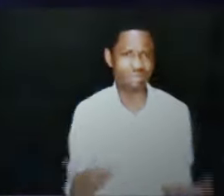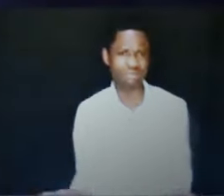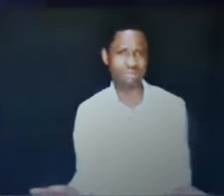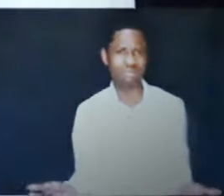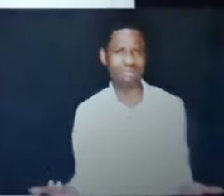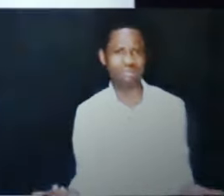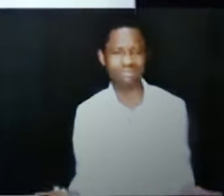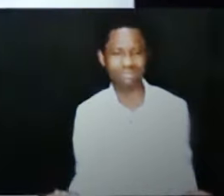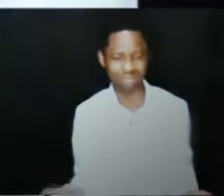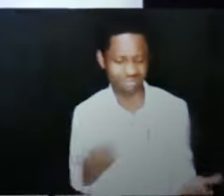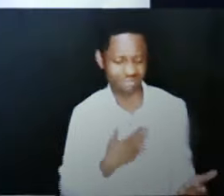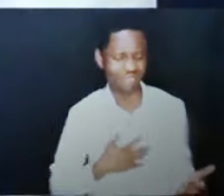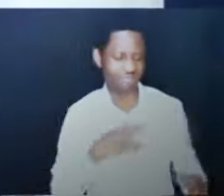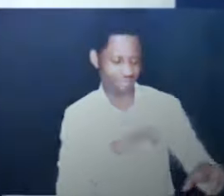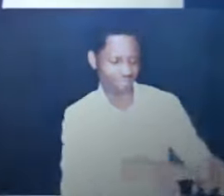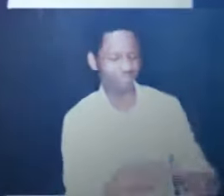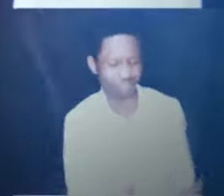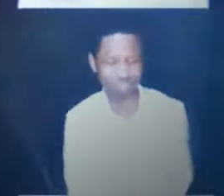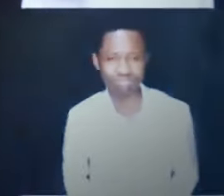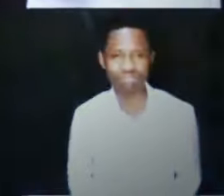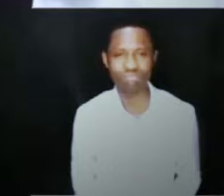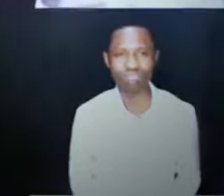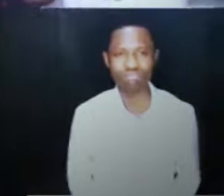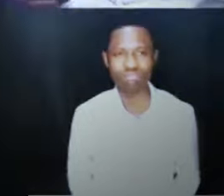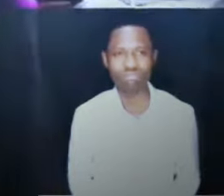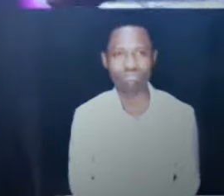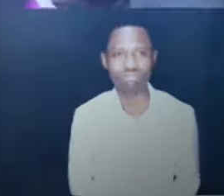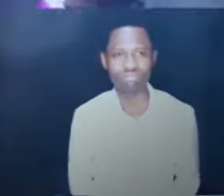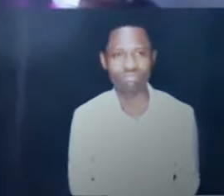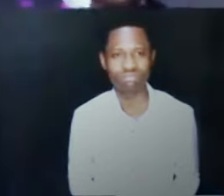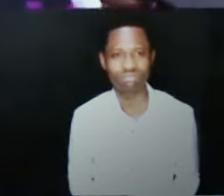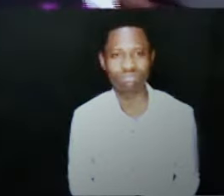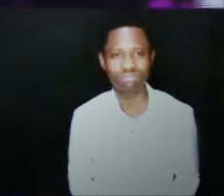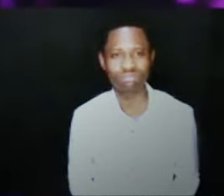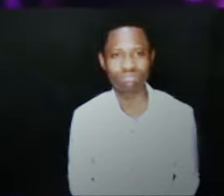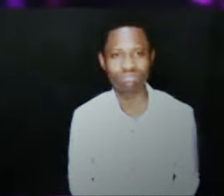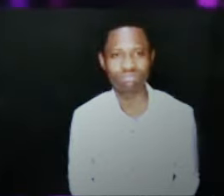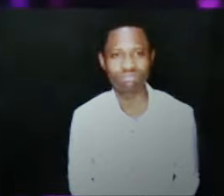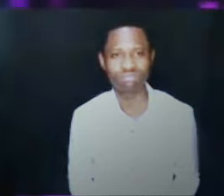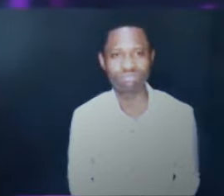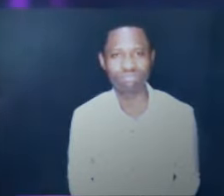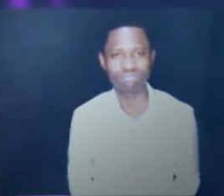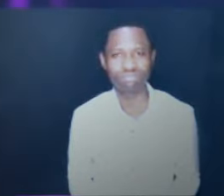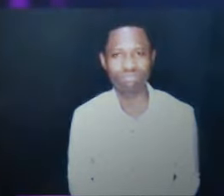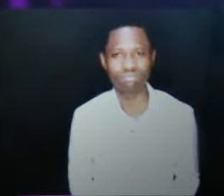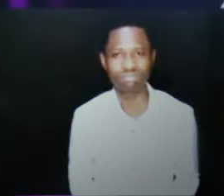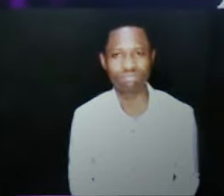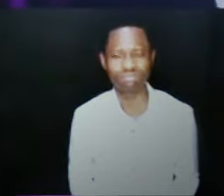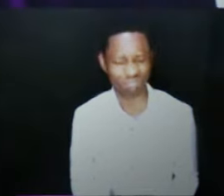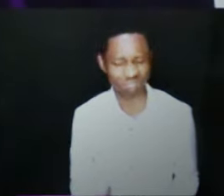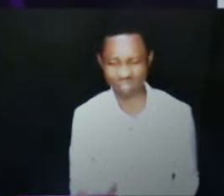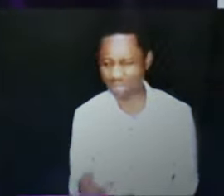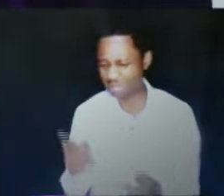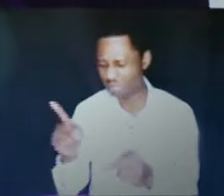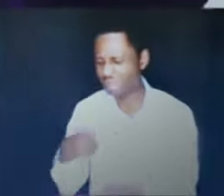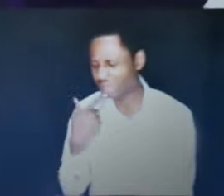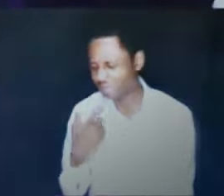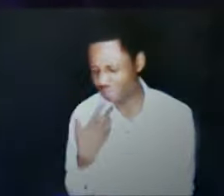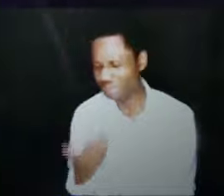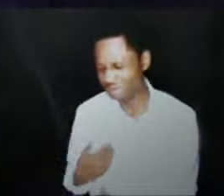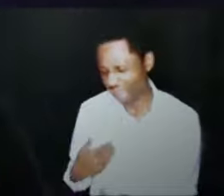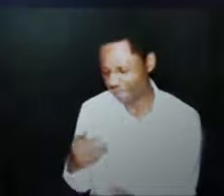na oka. O say na ebia obi ka se wo gidie na menso mi wo enwuma. Kire mi wo